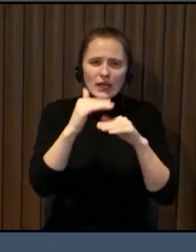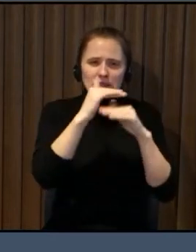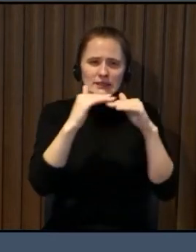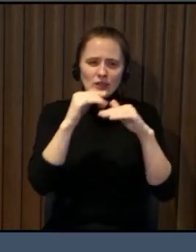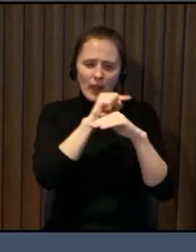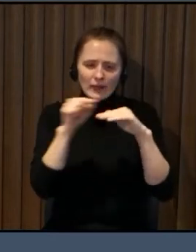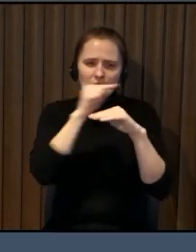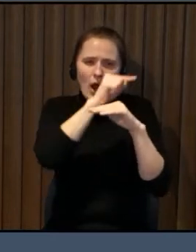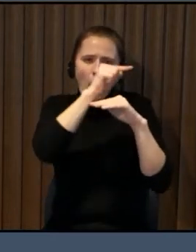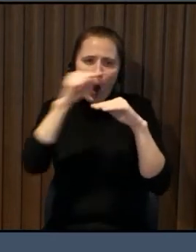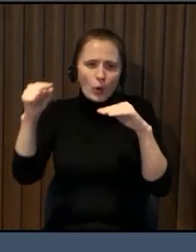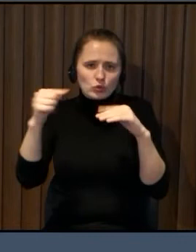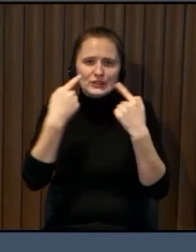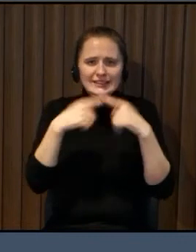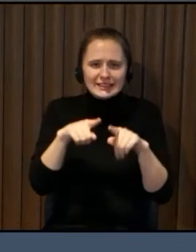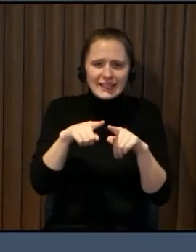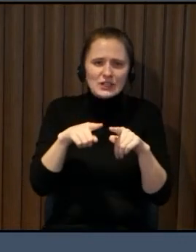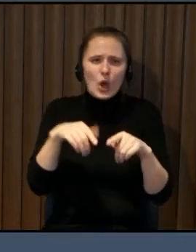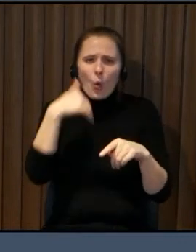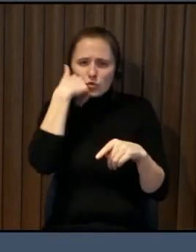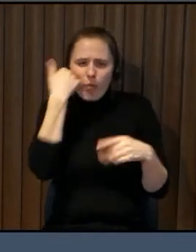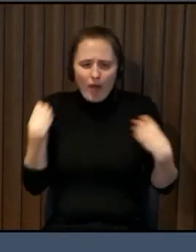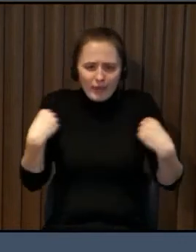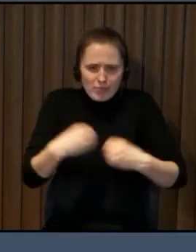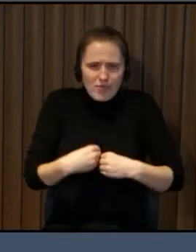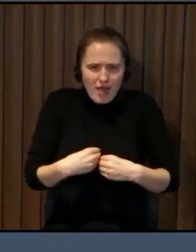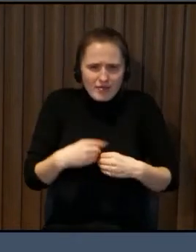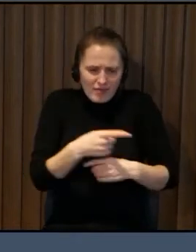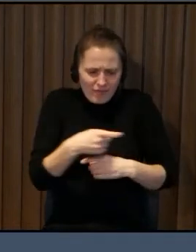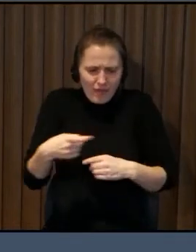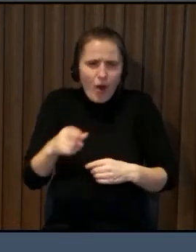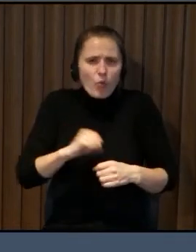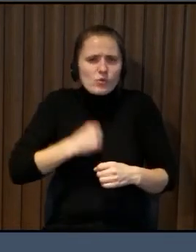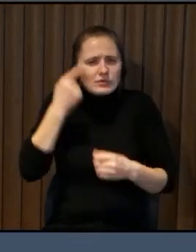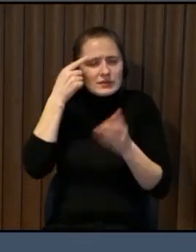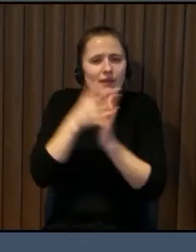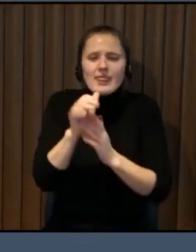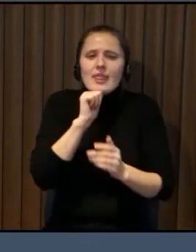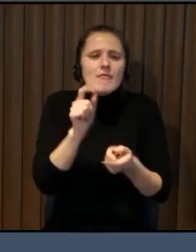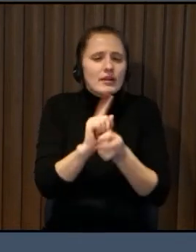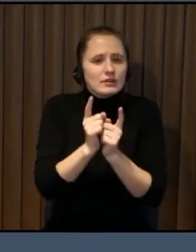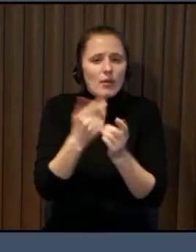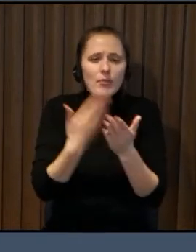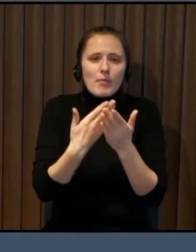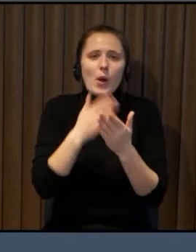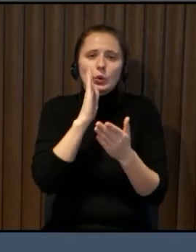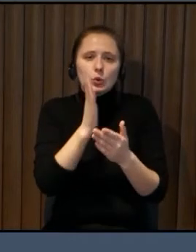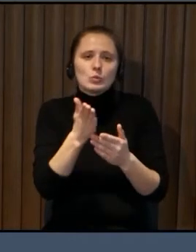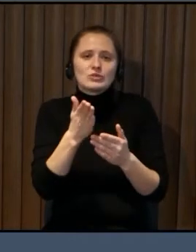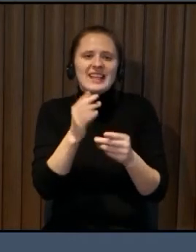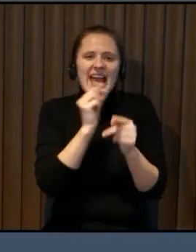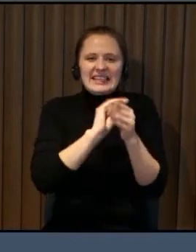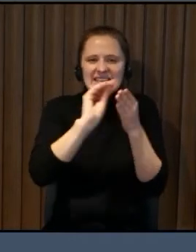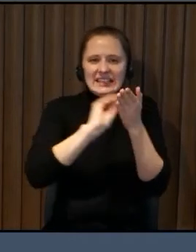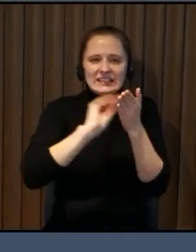this line. Sometimes this line is on top, and on a white coat it's hard to read,